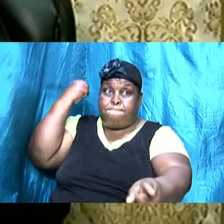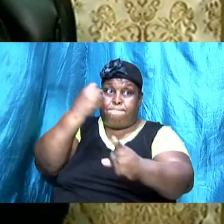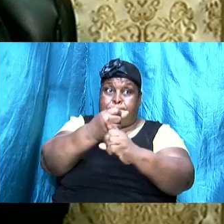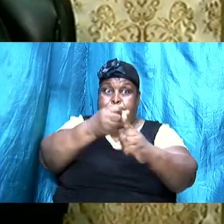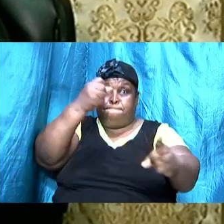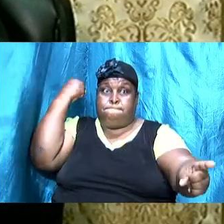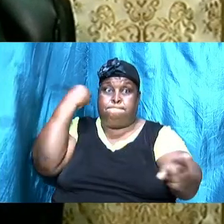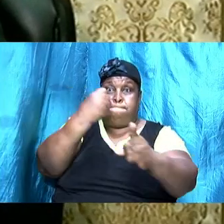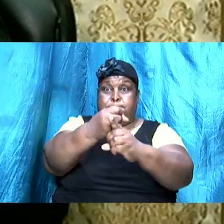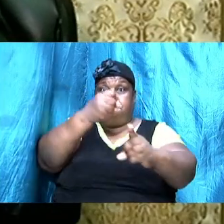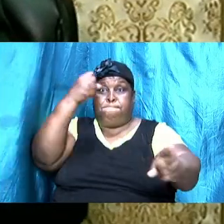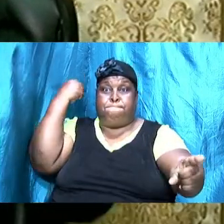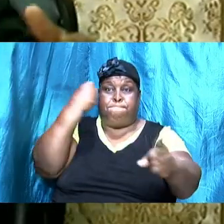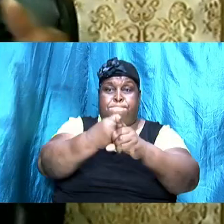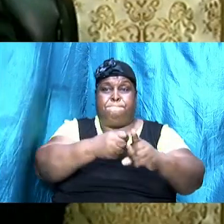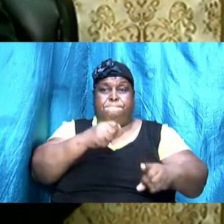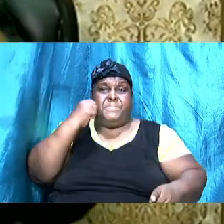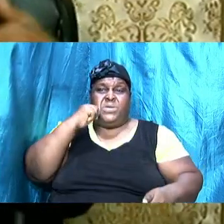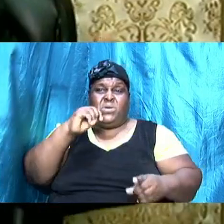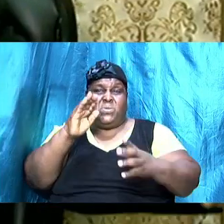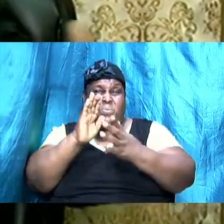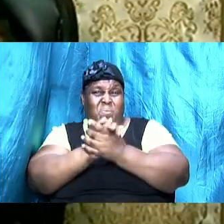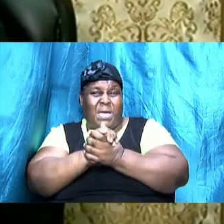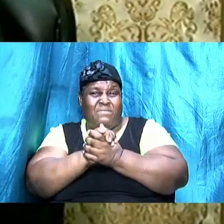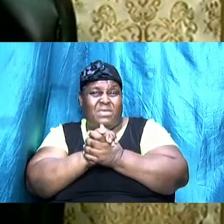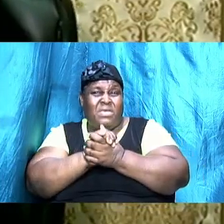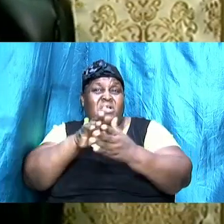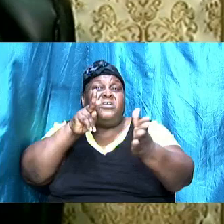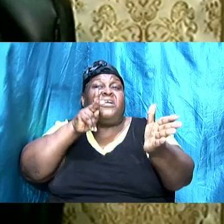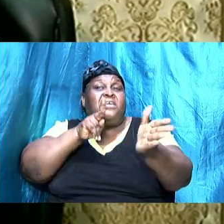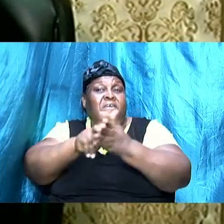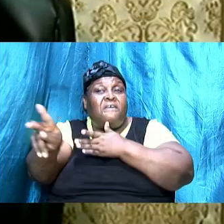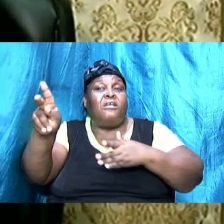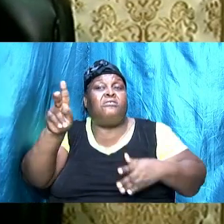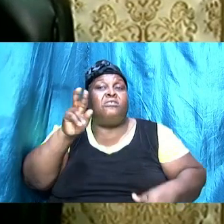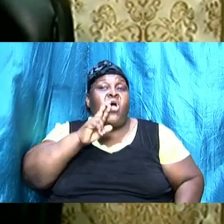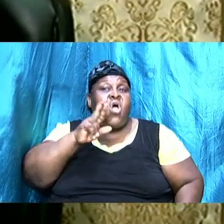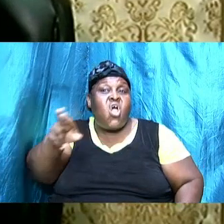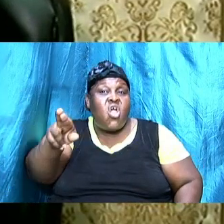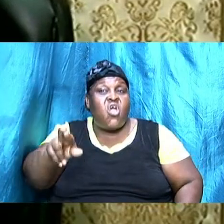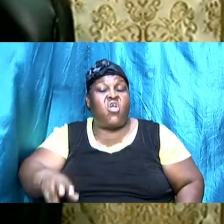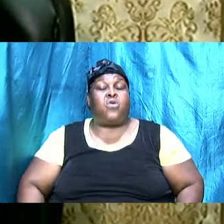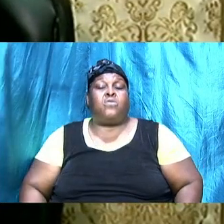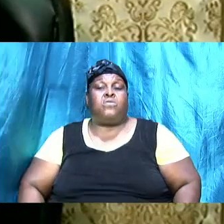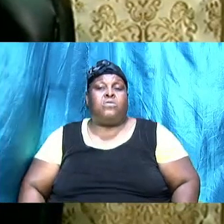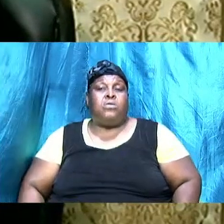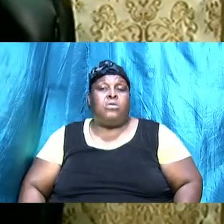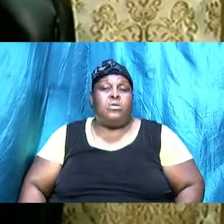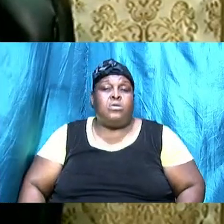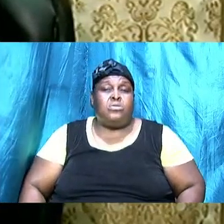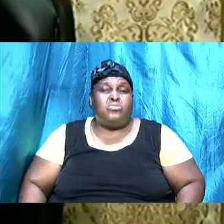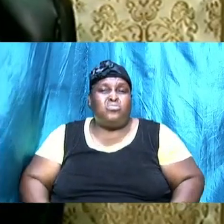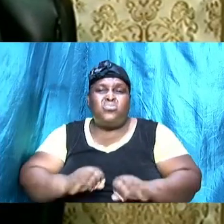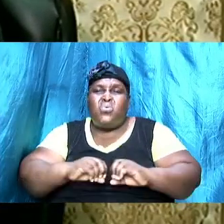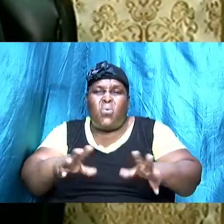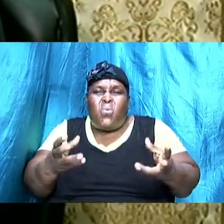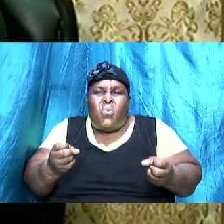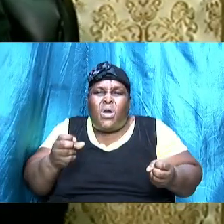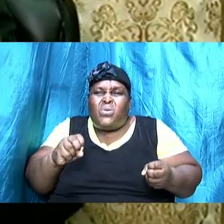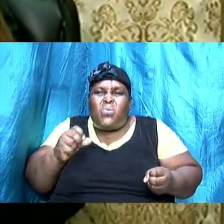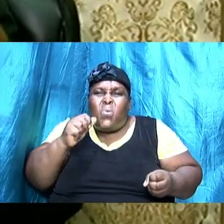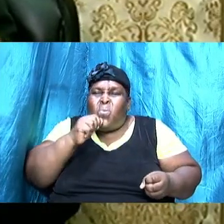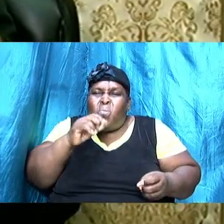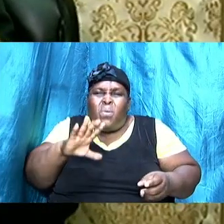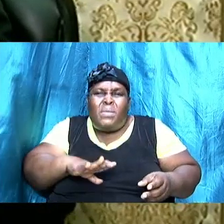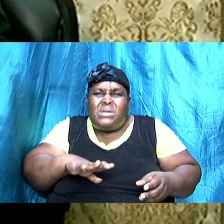want any lady to stay in a situation where men are that abusive and say, because God